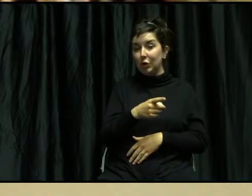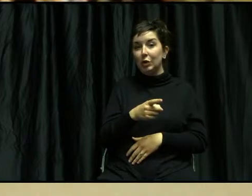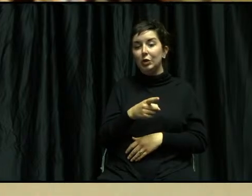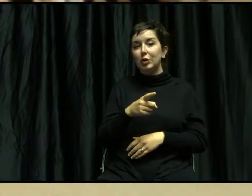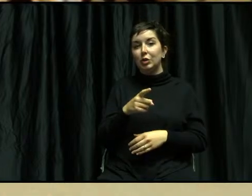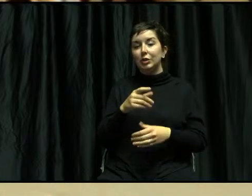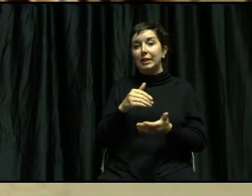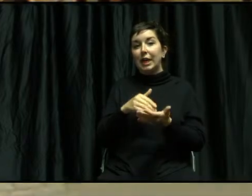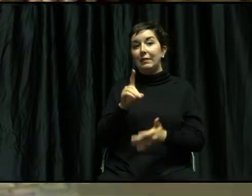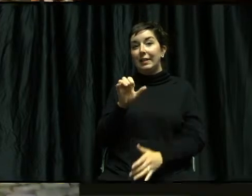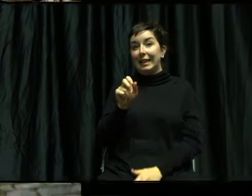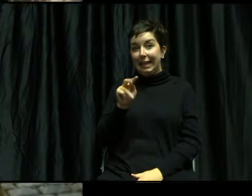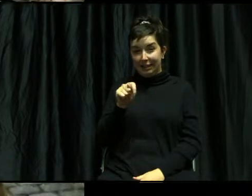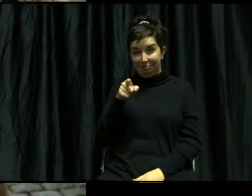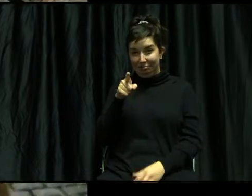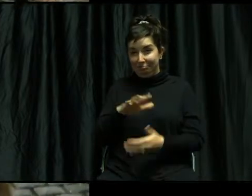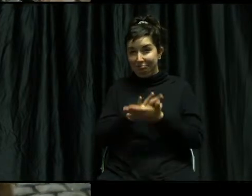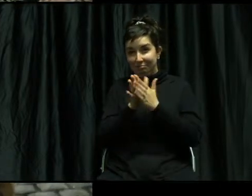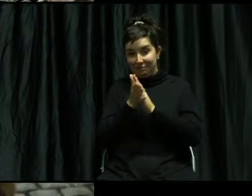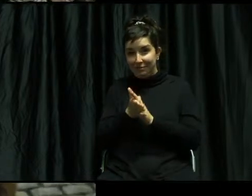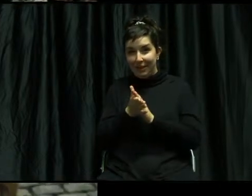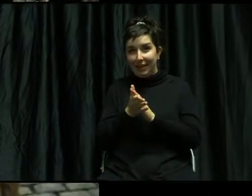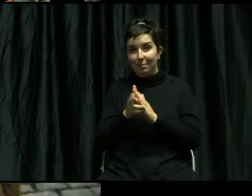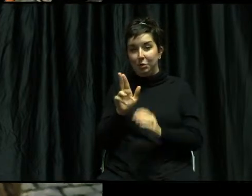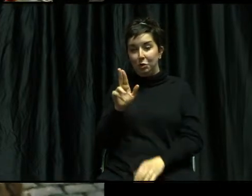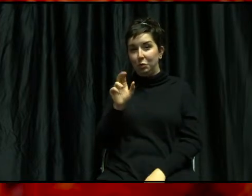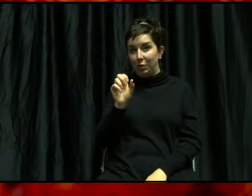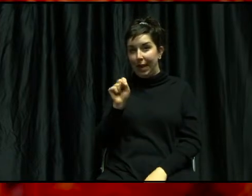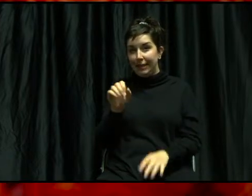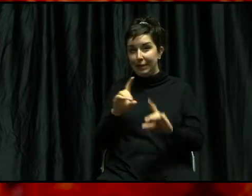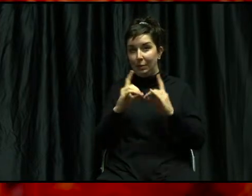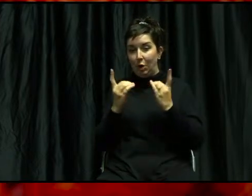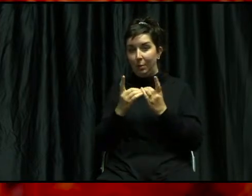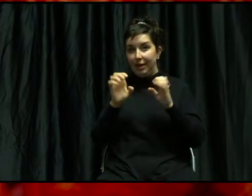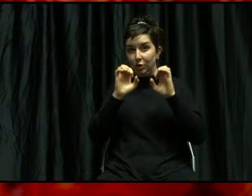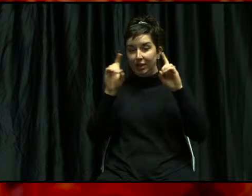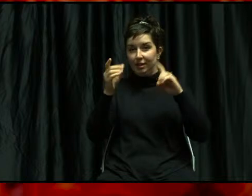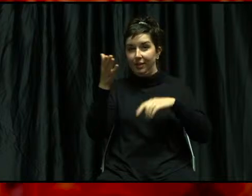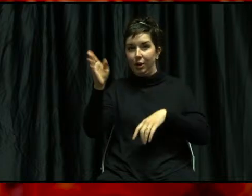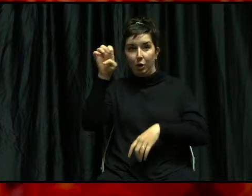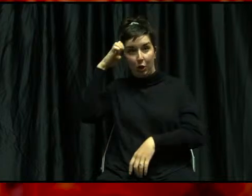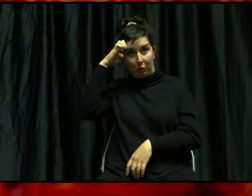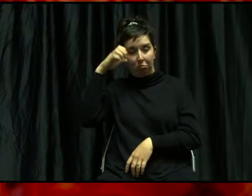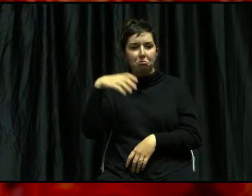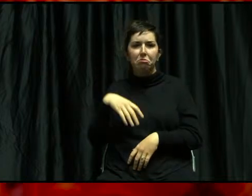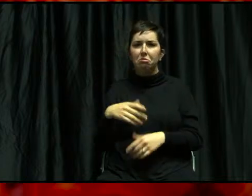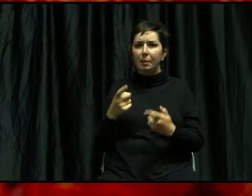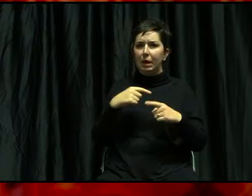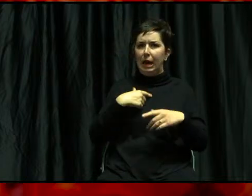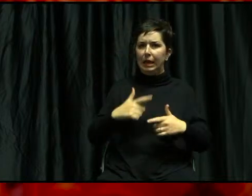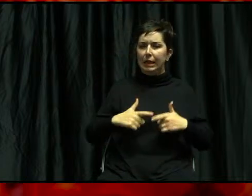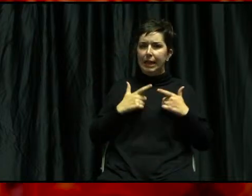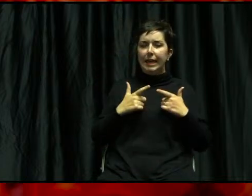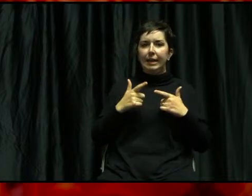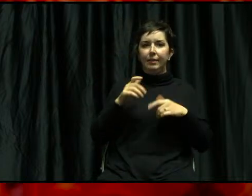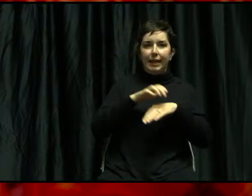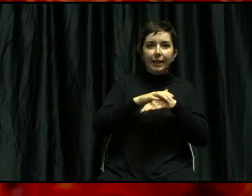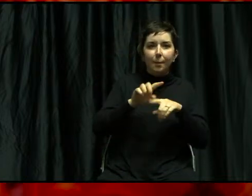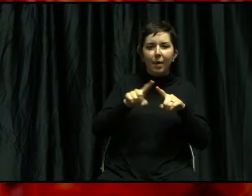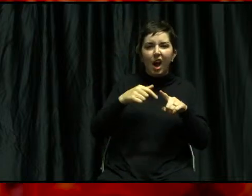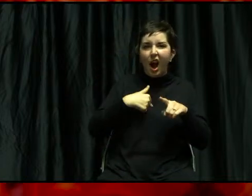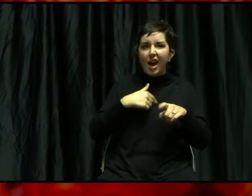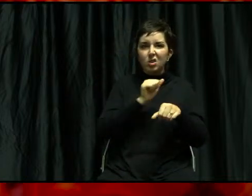an education specialist for the U.S. Department of Defense in Europe. I lived in England, but I worked all over. I was